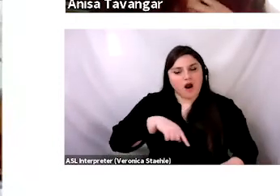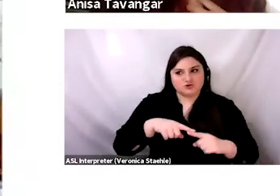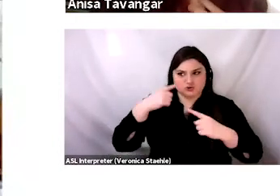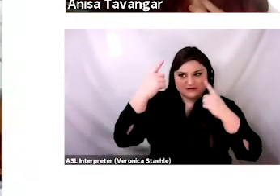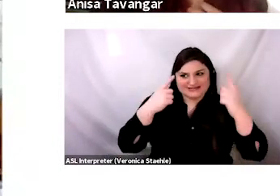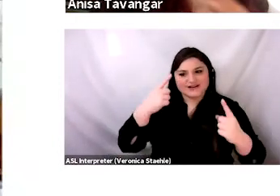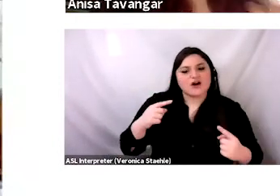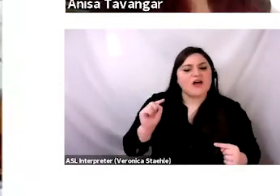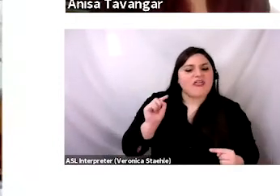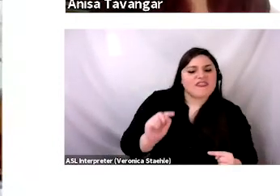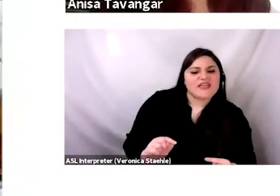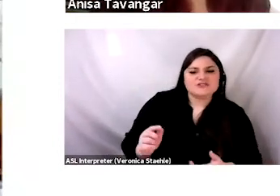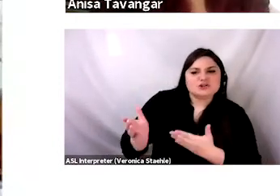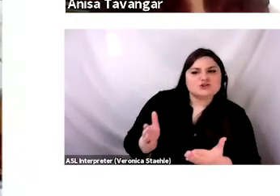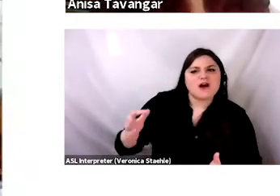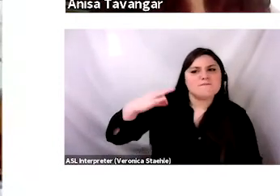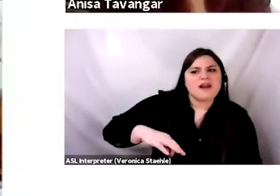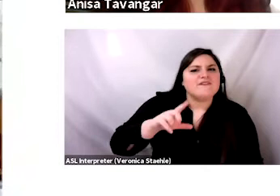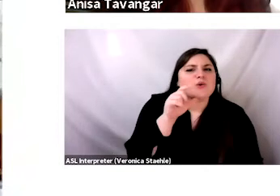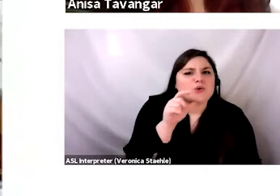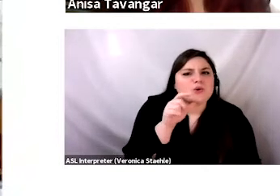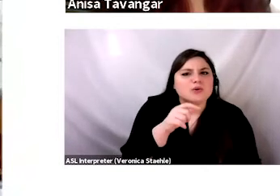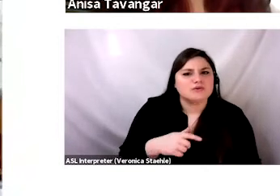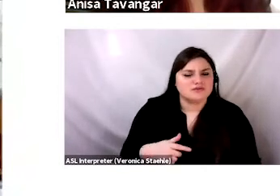I approach something in the way that I approach it.